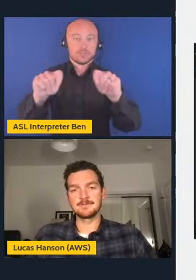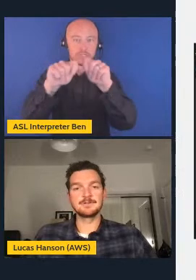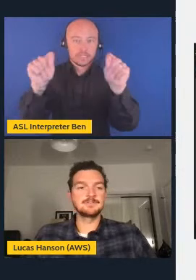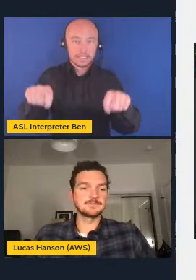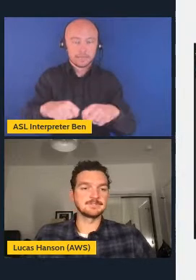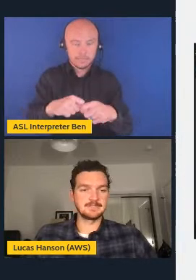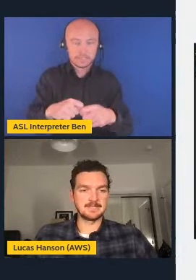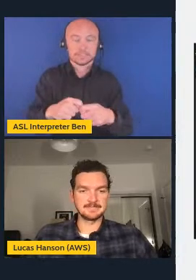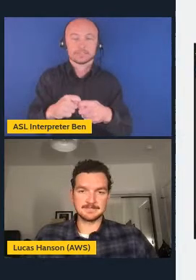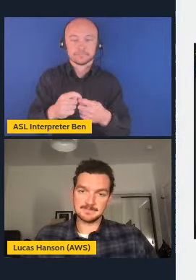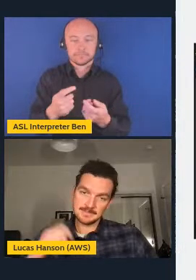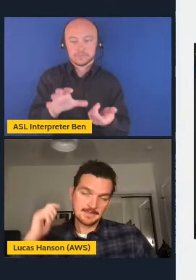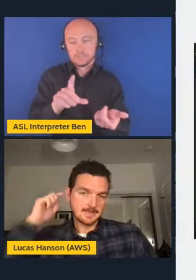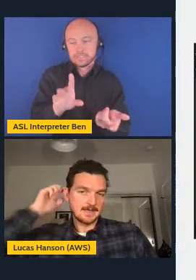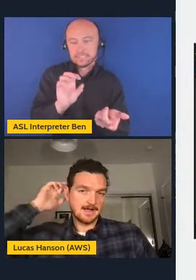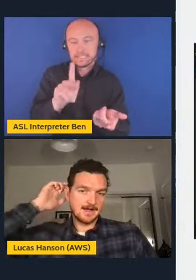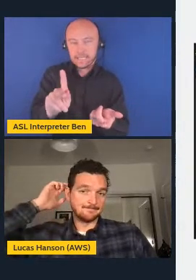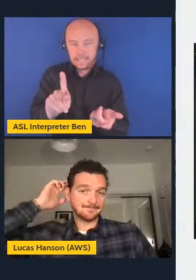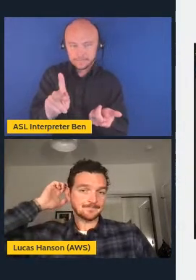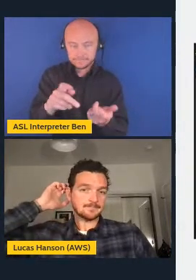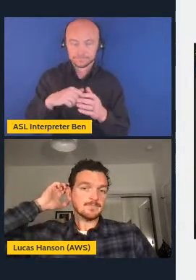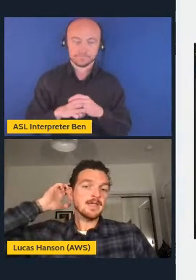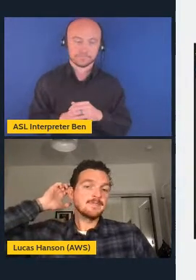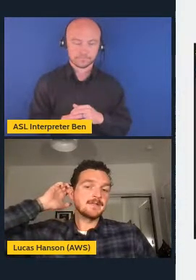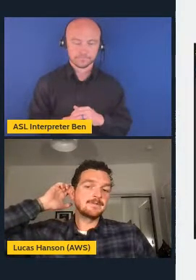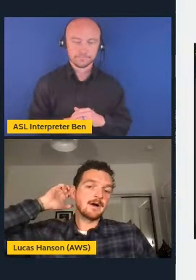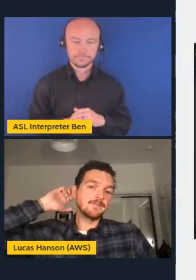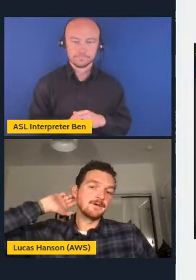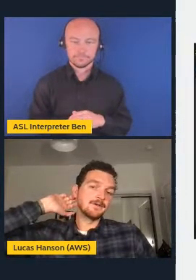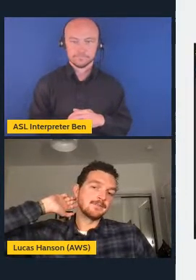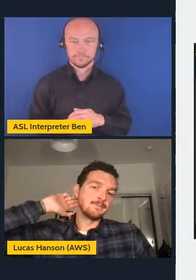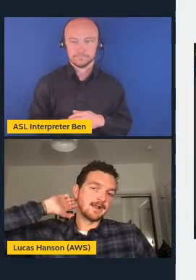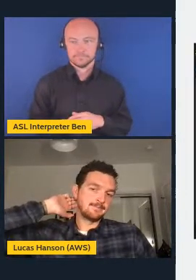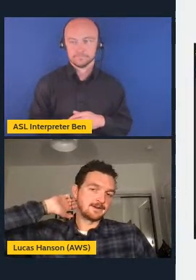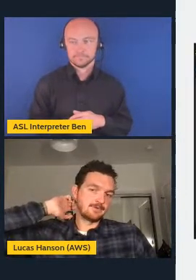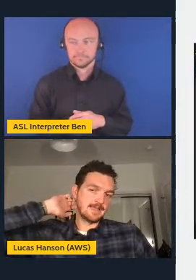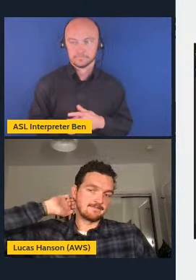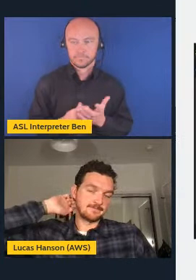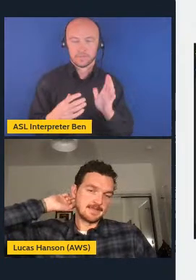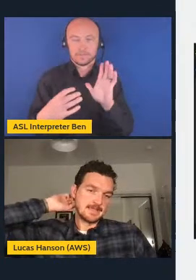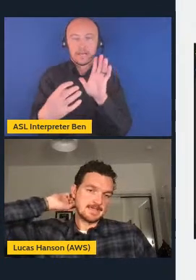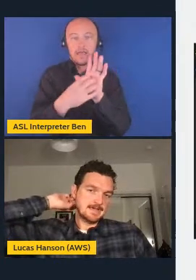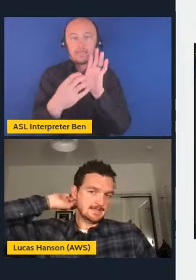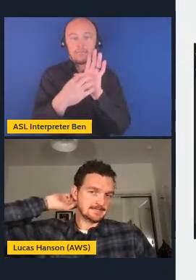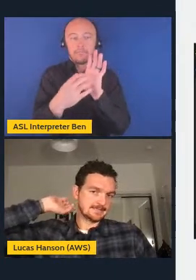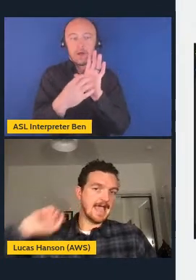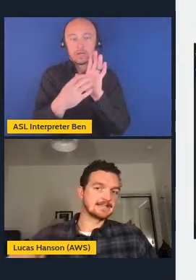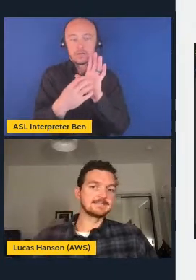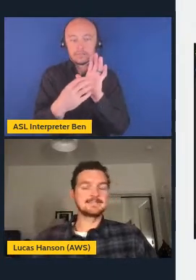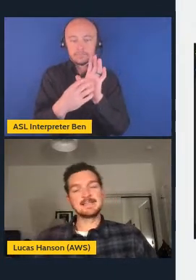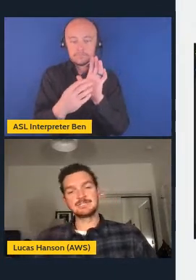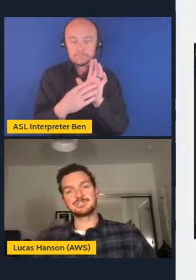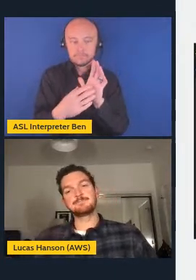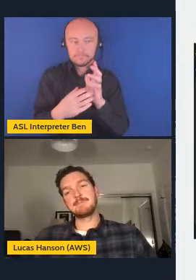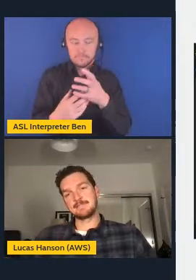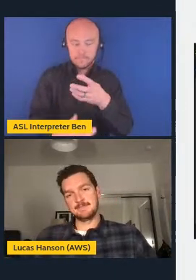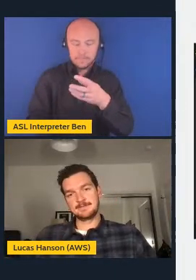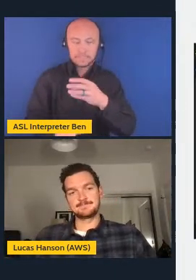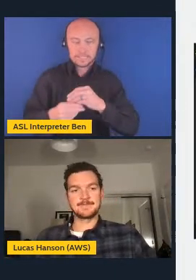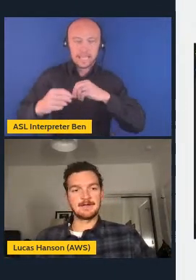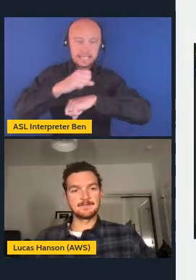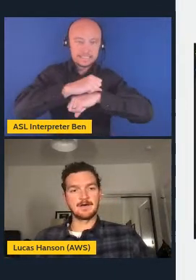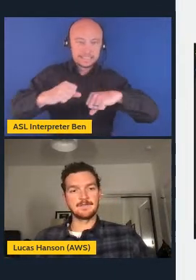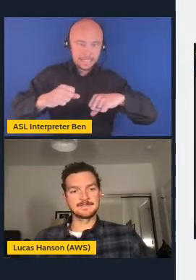under the hood using CDK synth. And then on the bottom here, we have this add stage